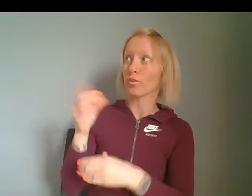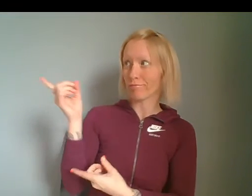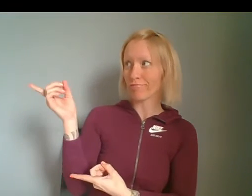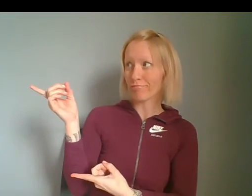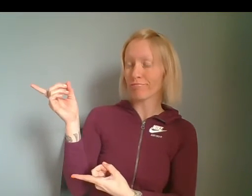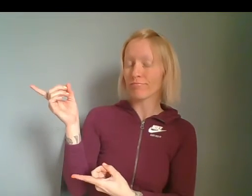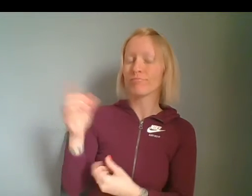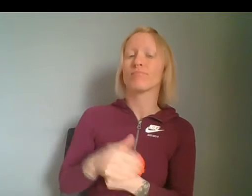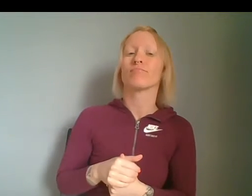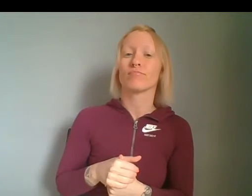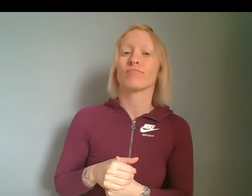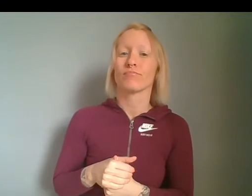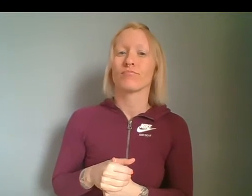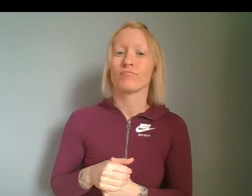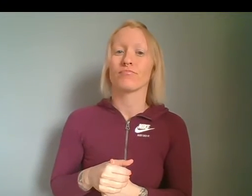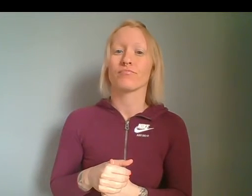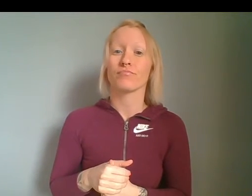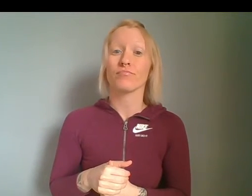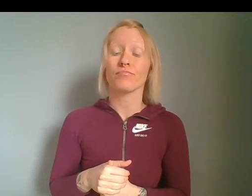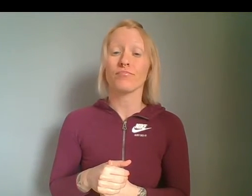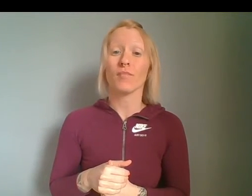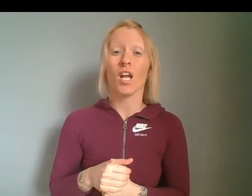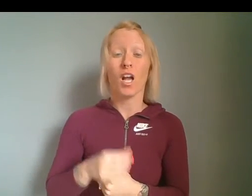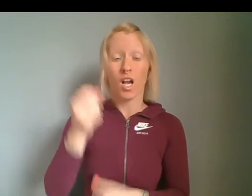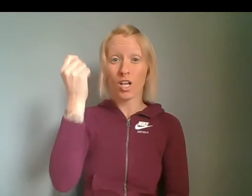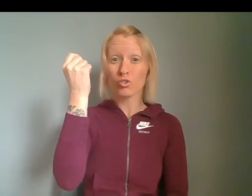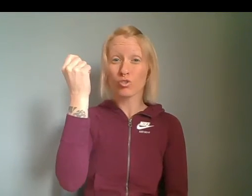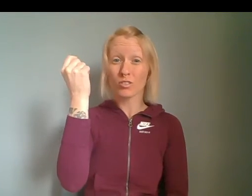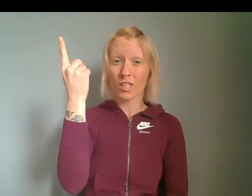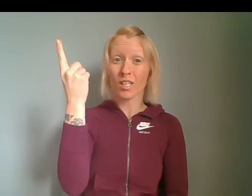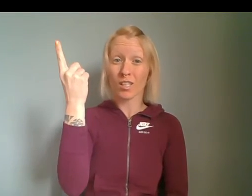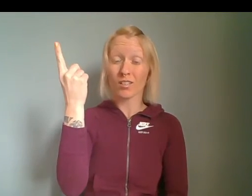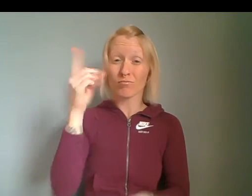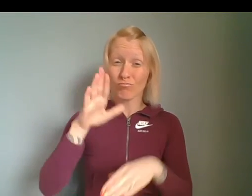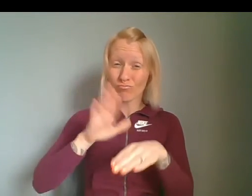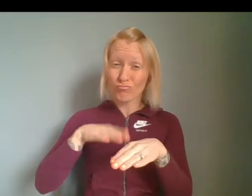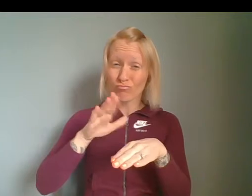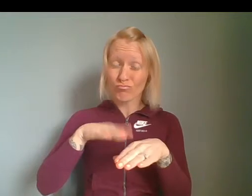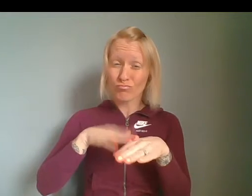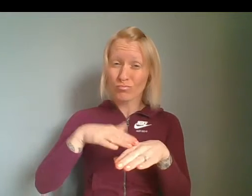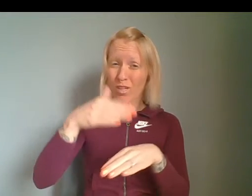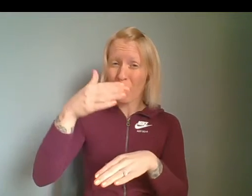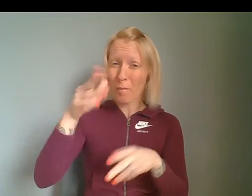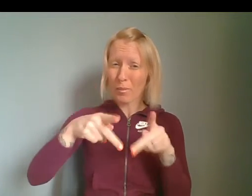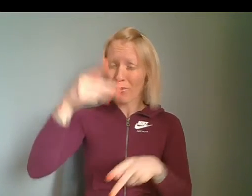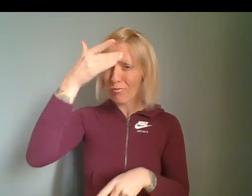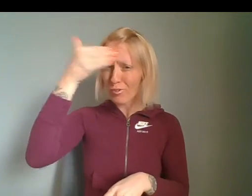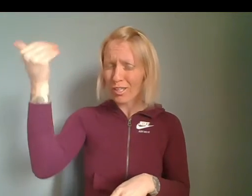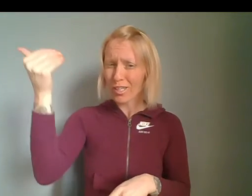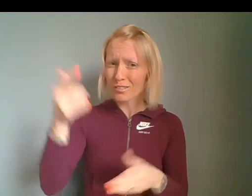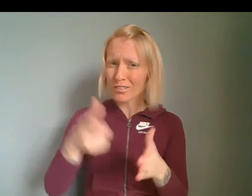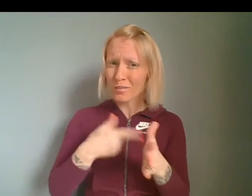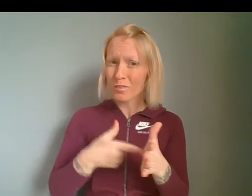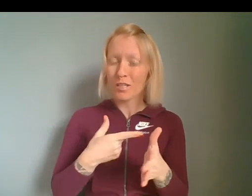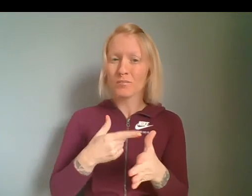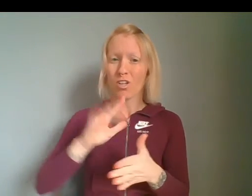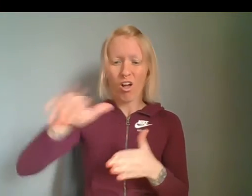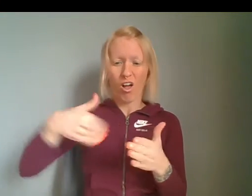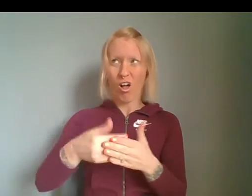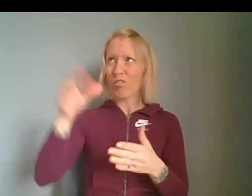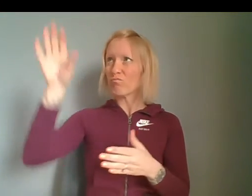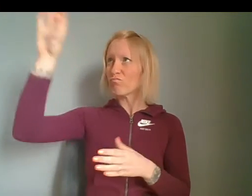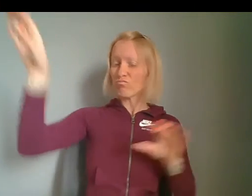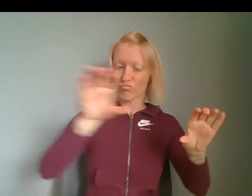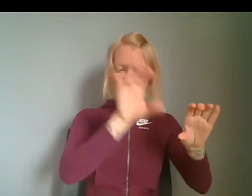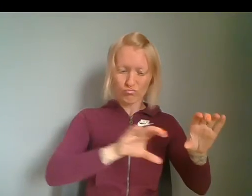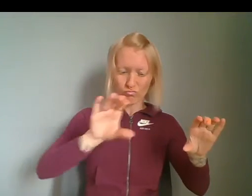consumer. And energy goes there. Now, one thing that a lot of people forget about this is when all these things die, or their body